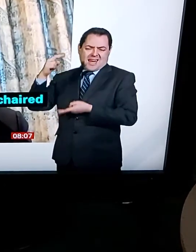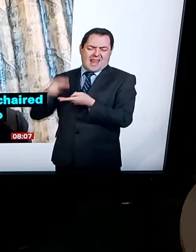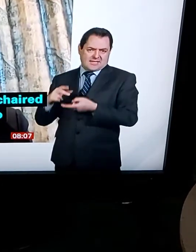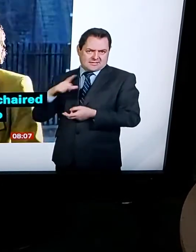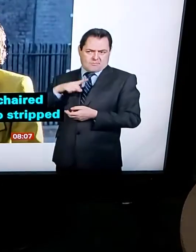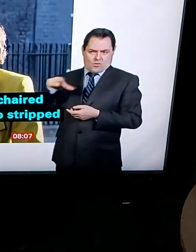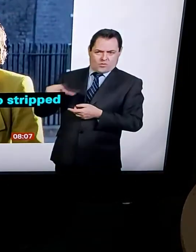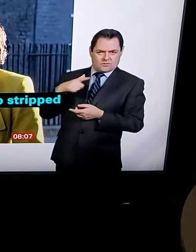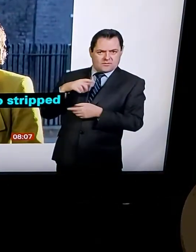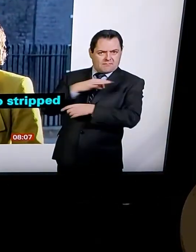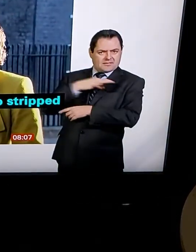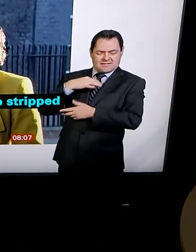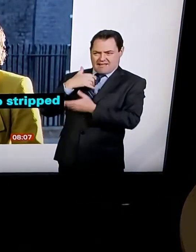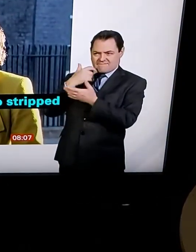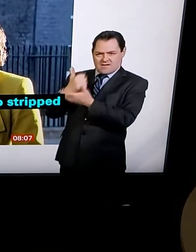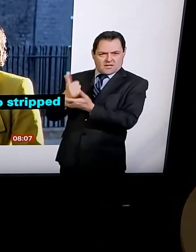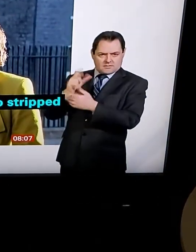had.